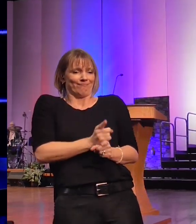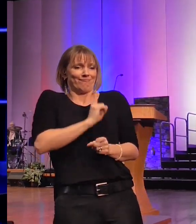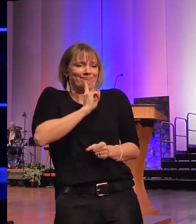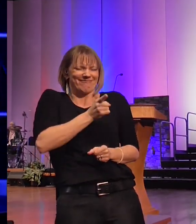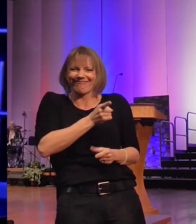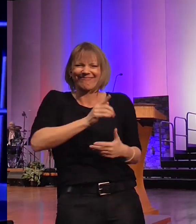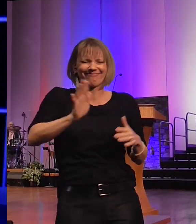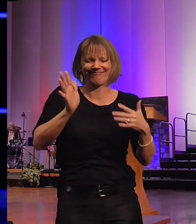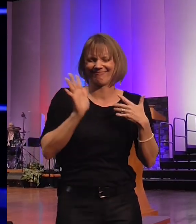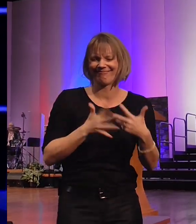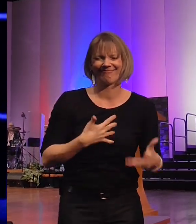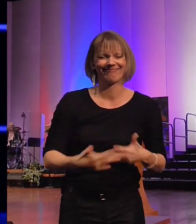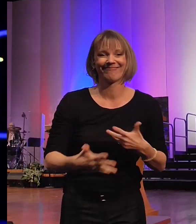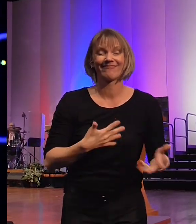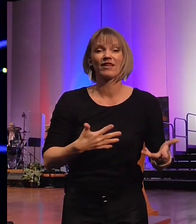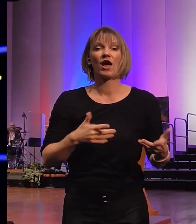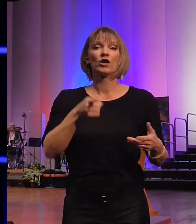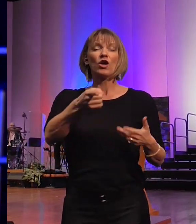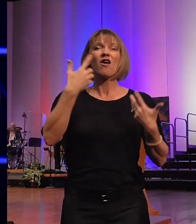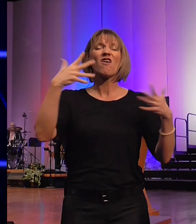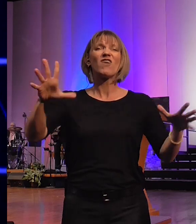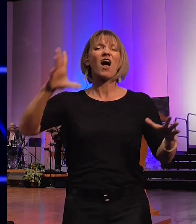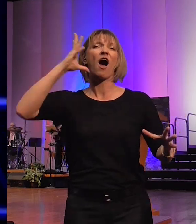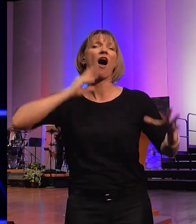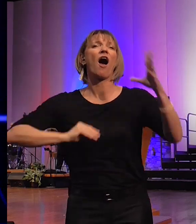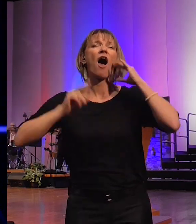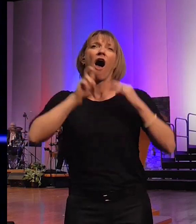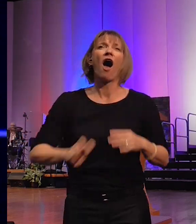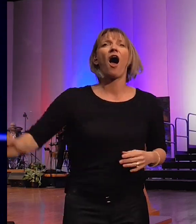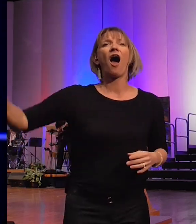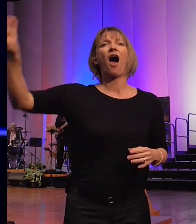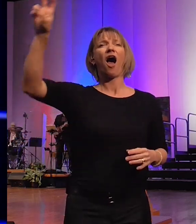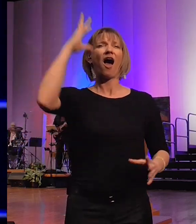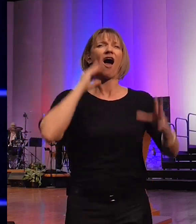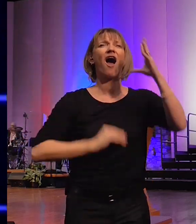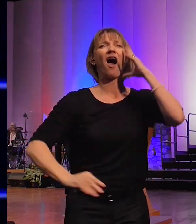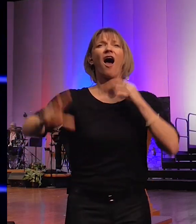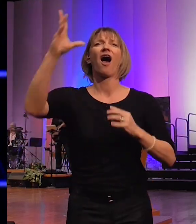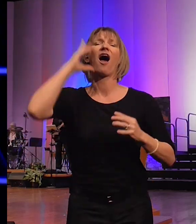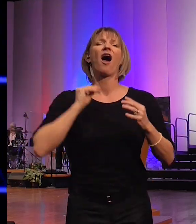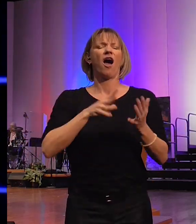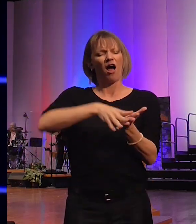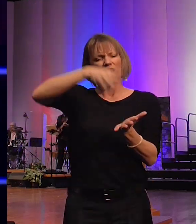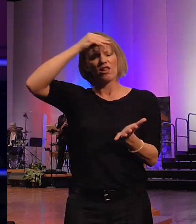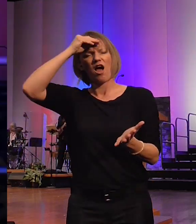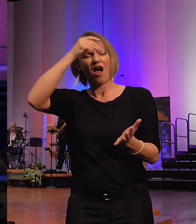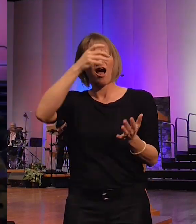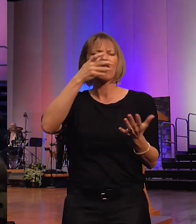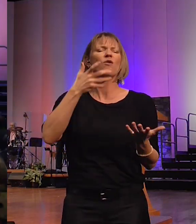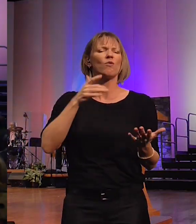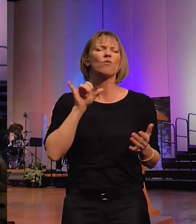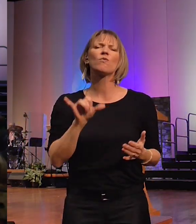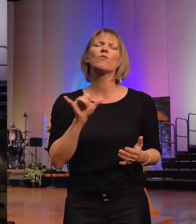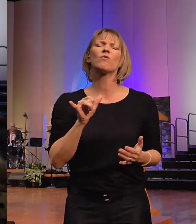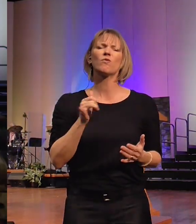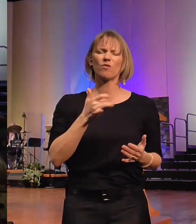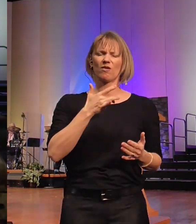It's been all over, and it's been all over you. It's a